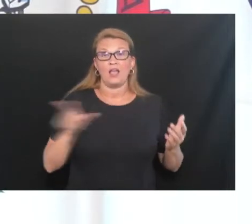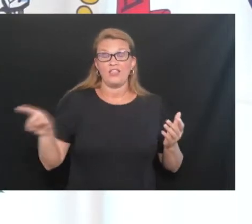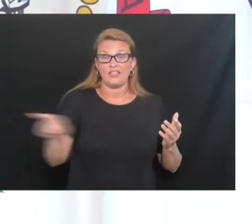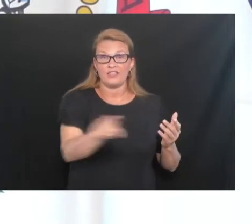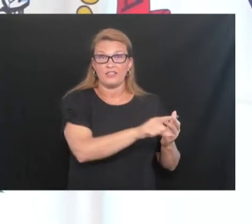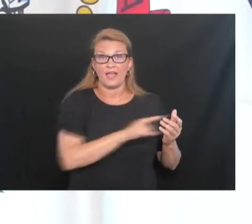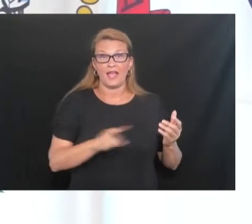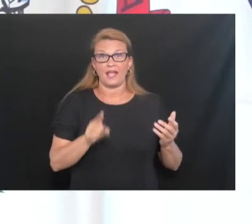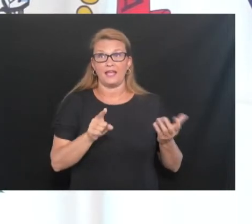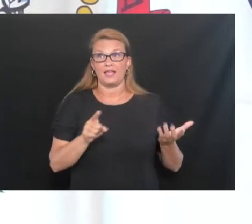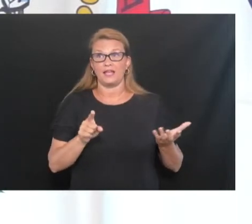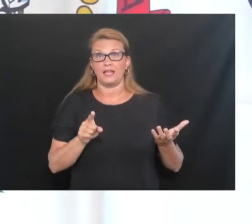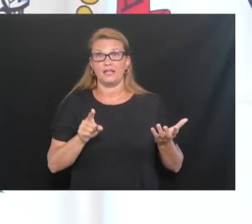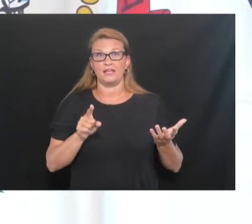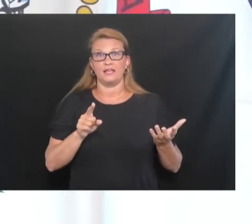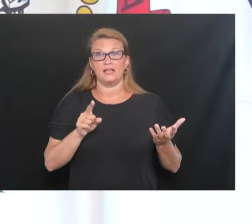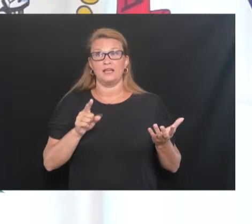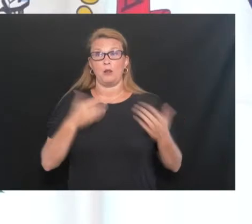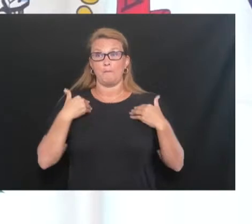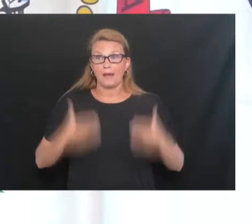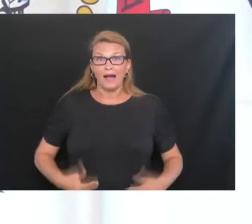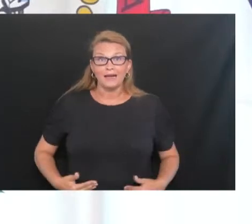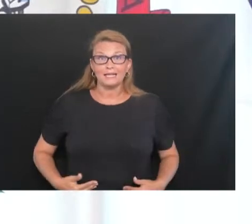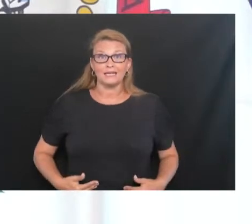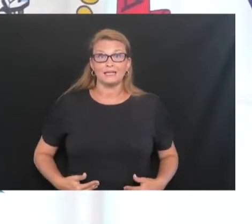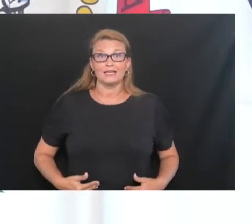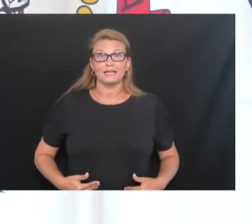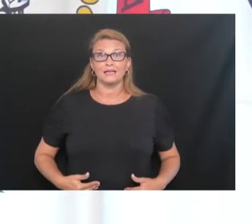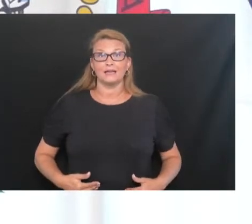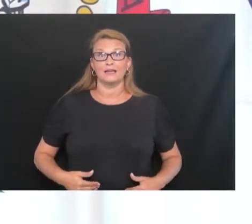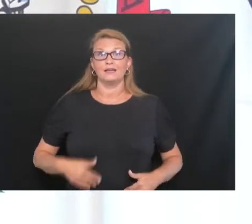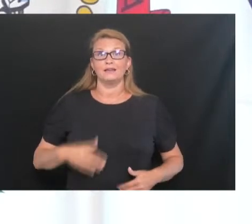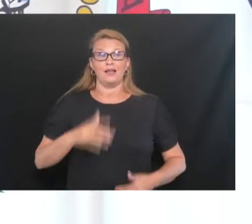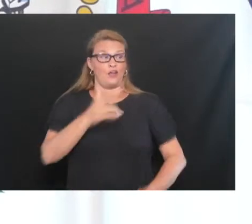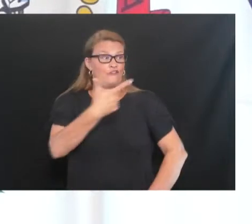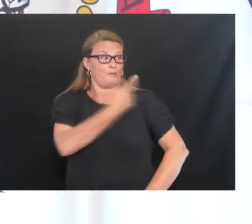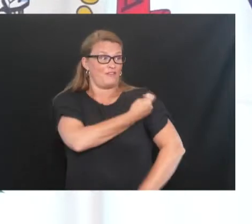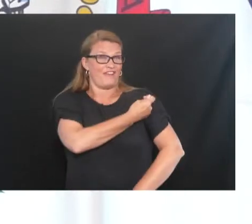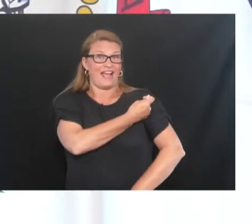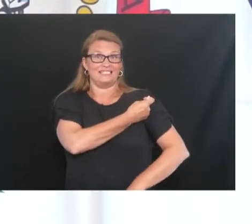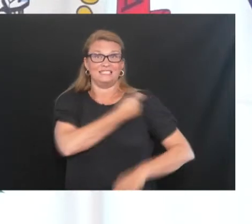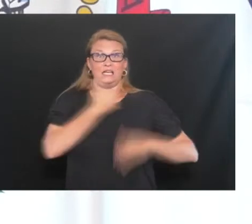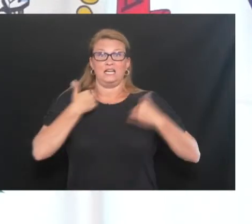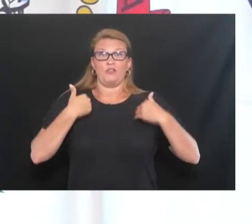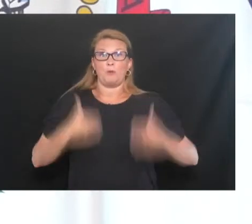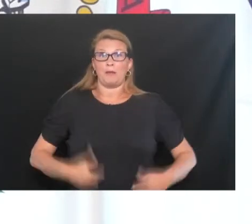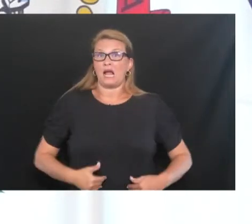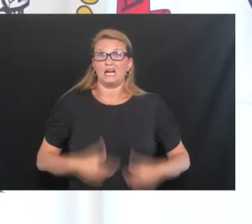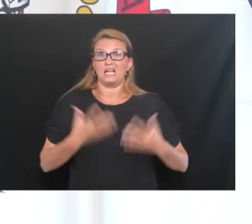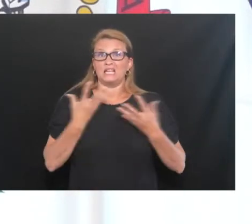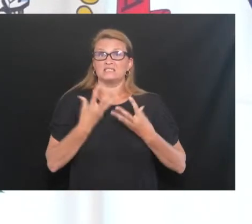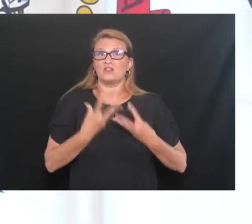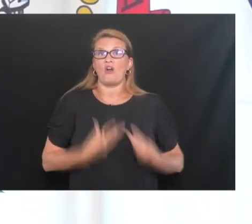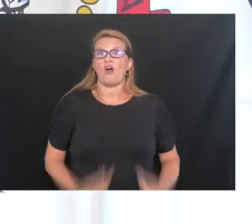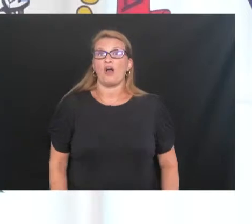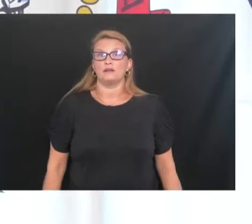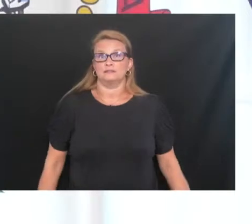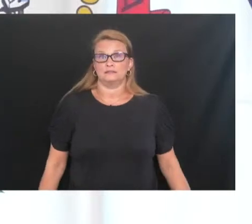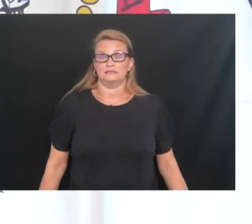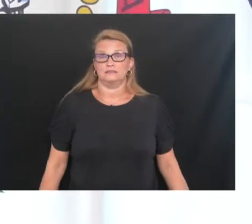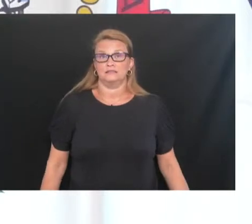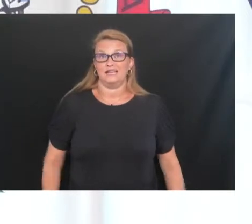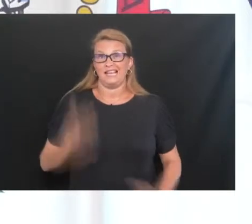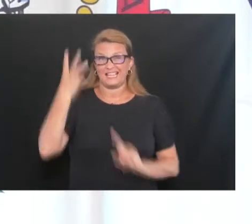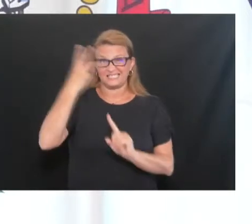basically immune systems have dropped from when they took the first shot to where they